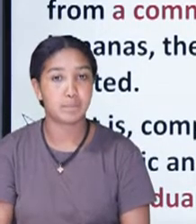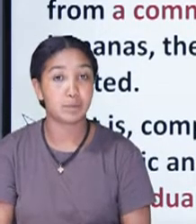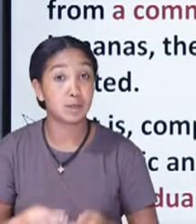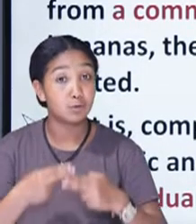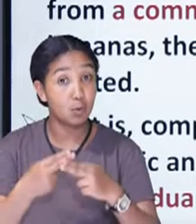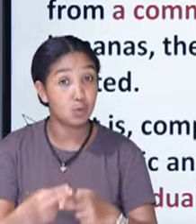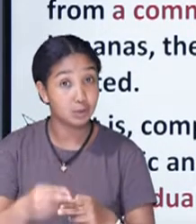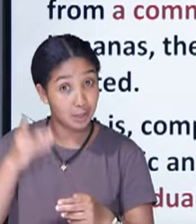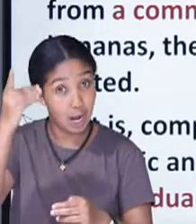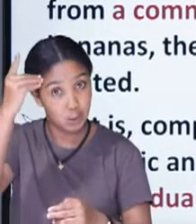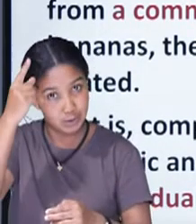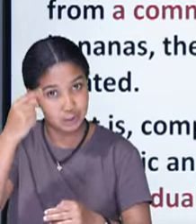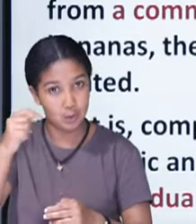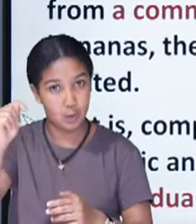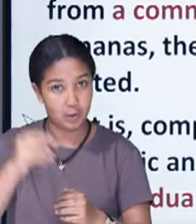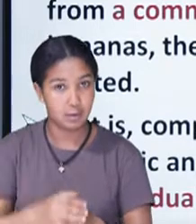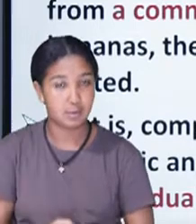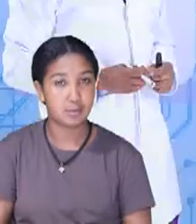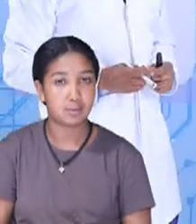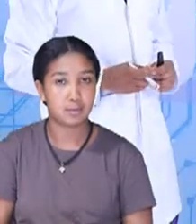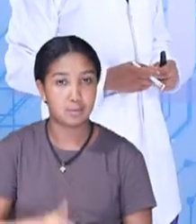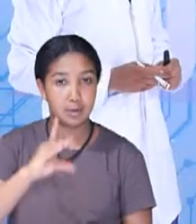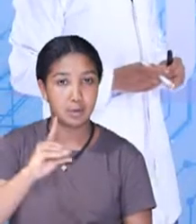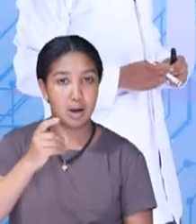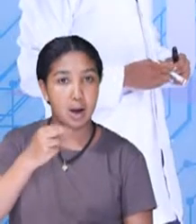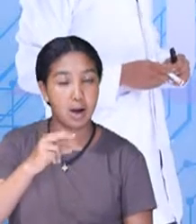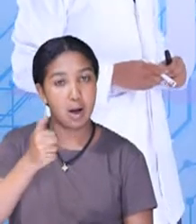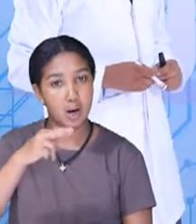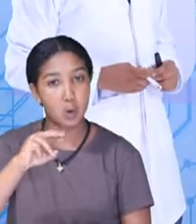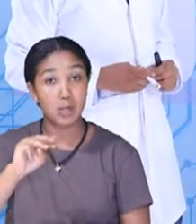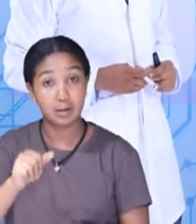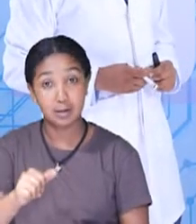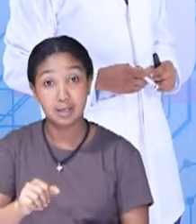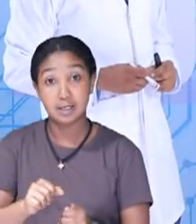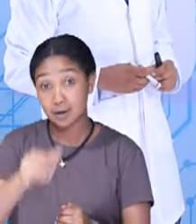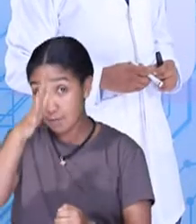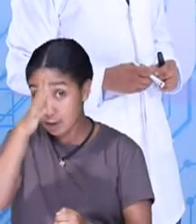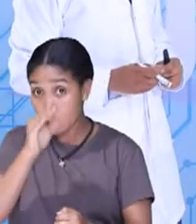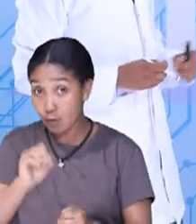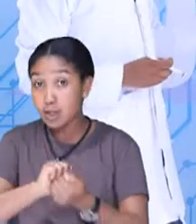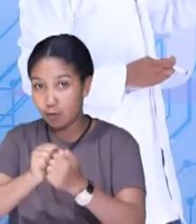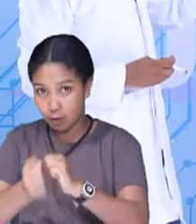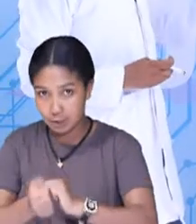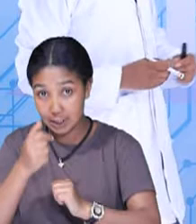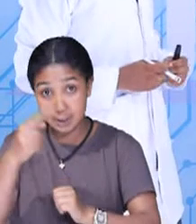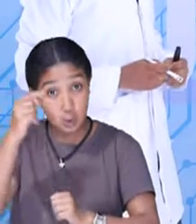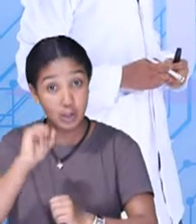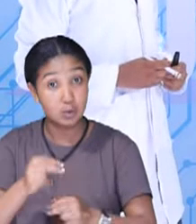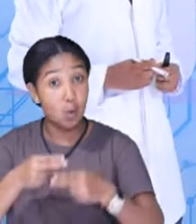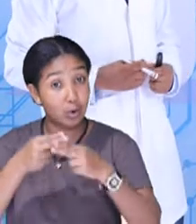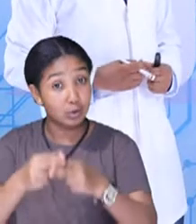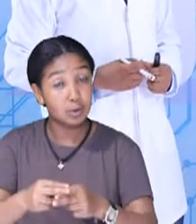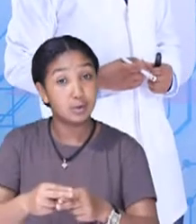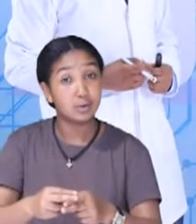It's called Darwin's theory. Darwin is the father of evolution. His theory is